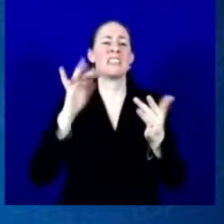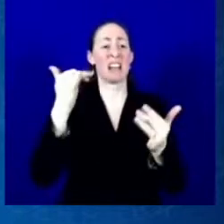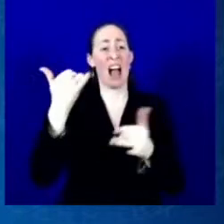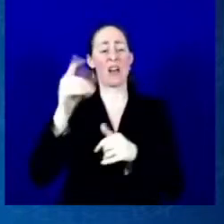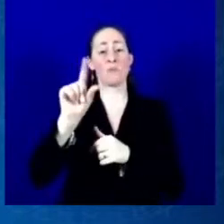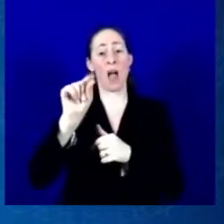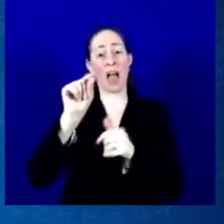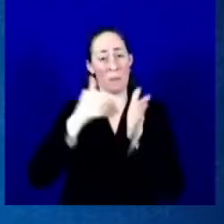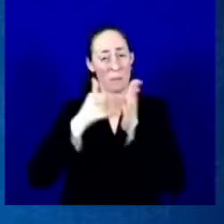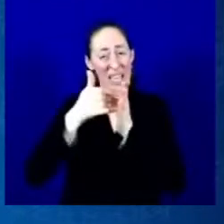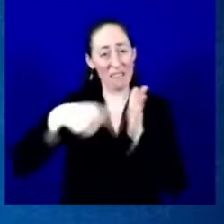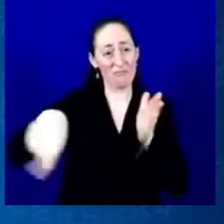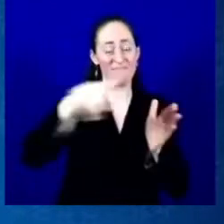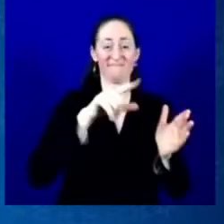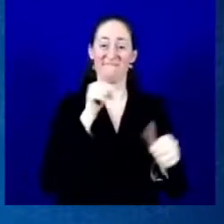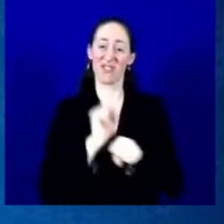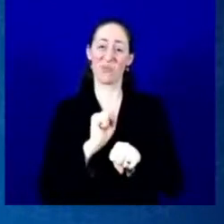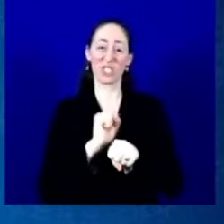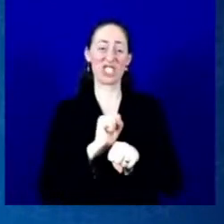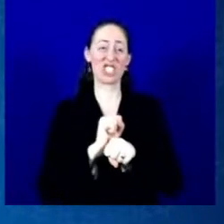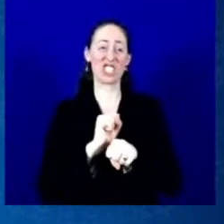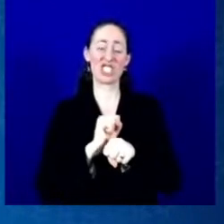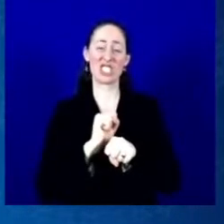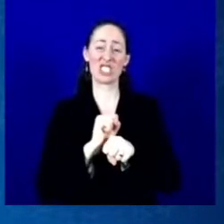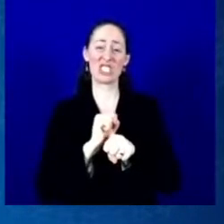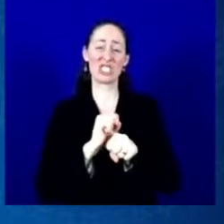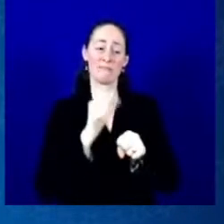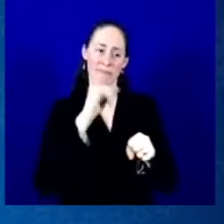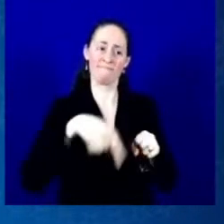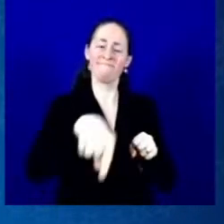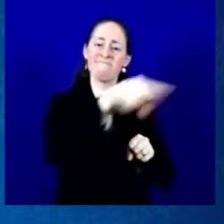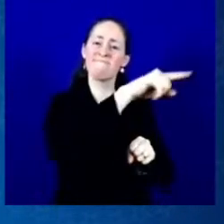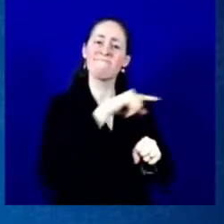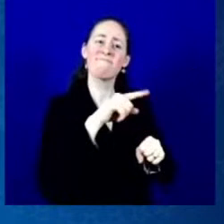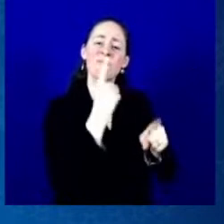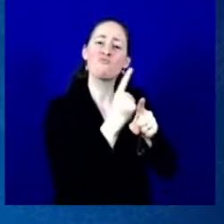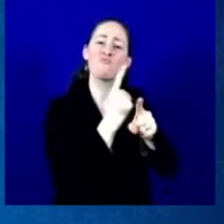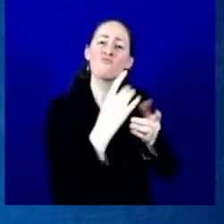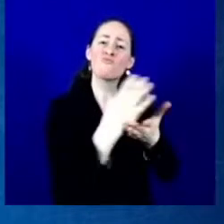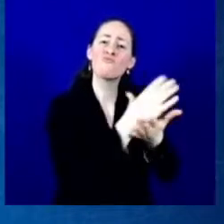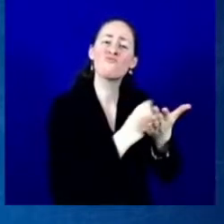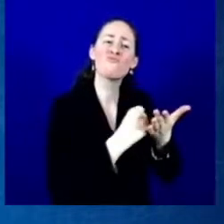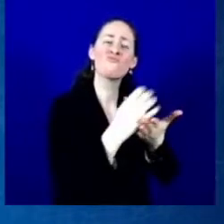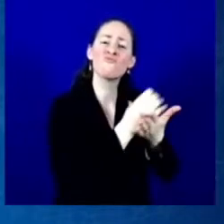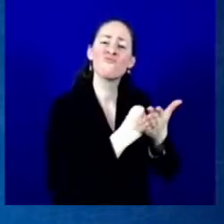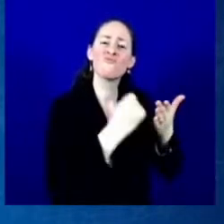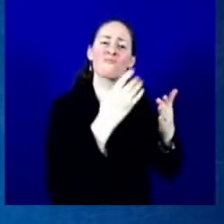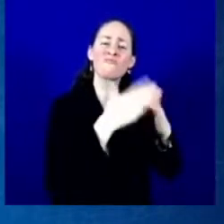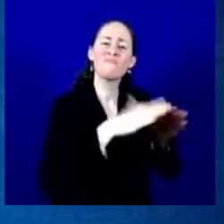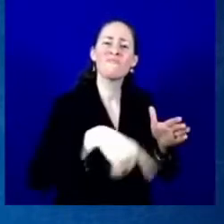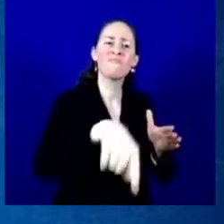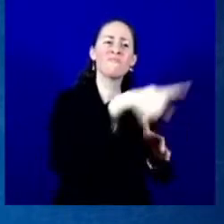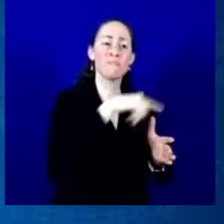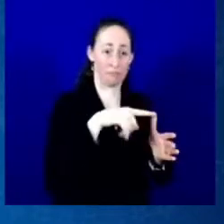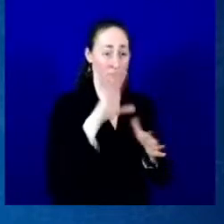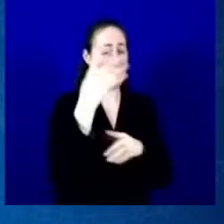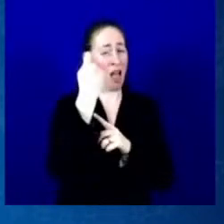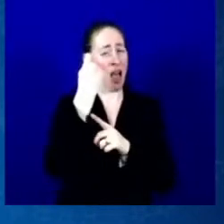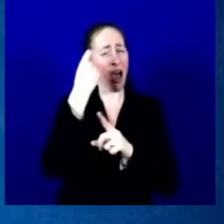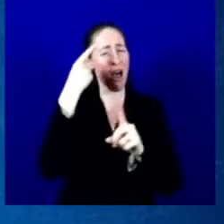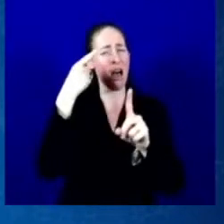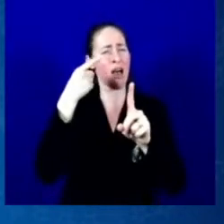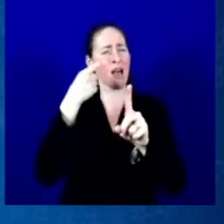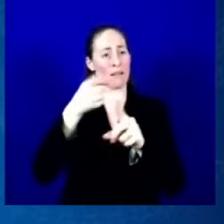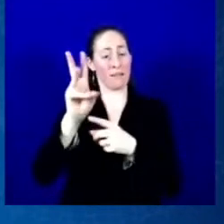Americans. At the same time, roughly 650 billionaires in America saw their net